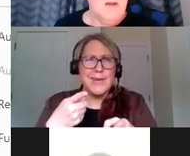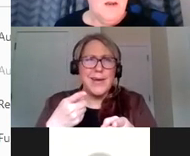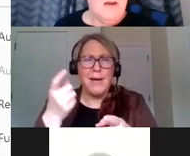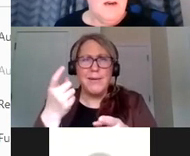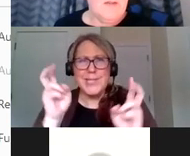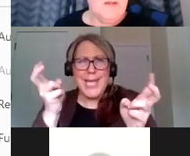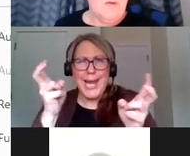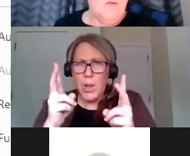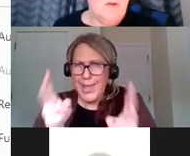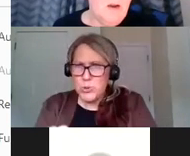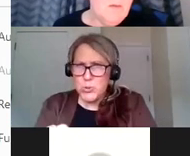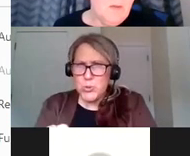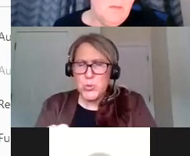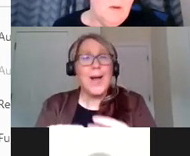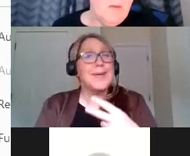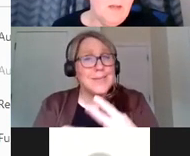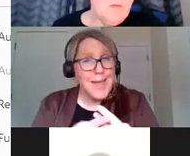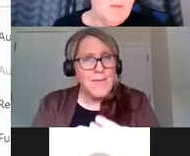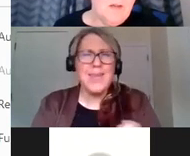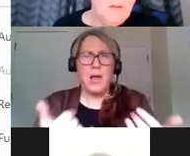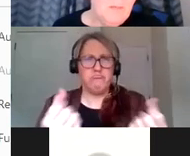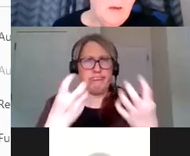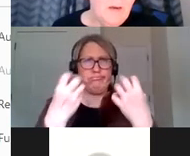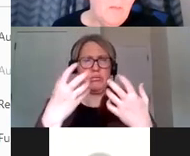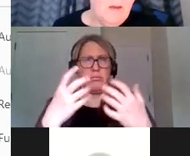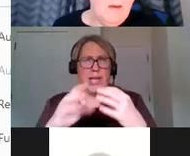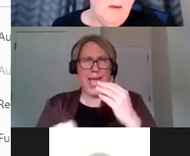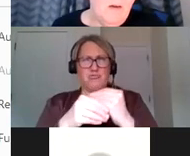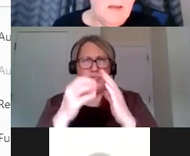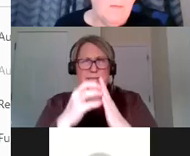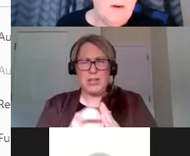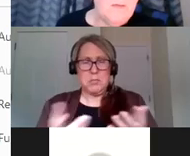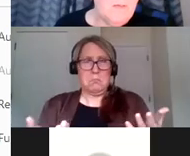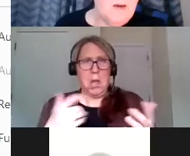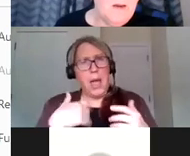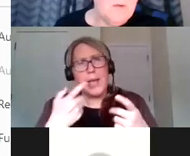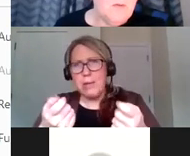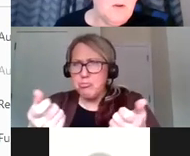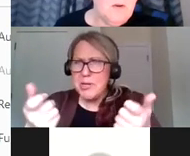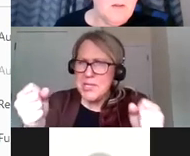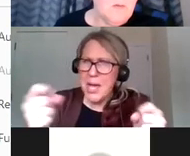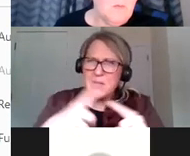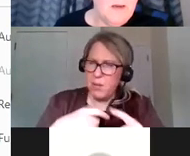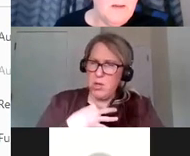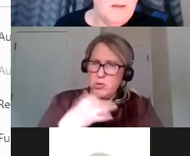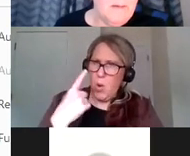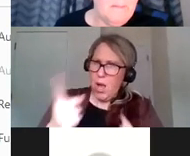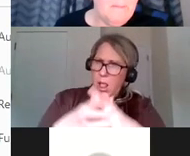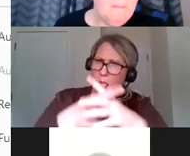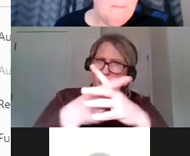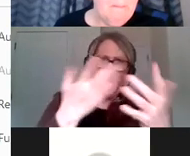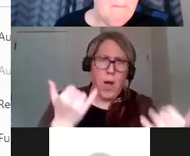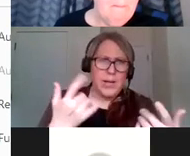issue, and I resaved it over, and now it's giving me all these extra sections. I mean, I can get rid of them, but I'm just curious as to why it did